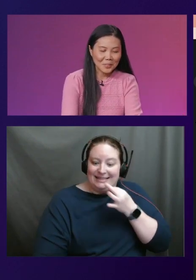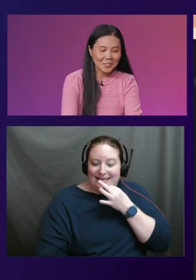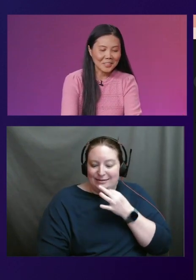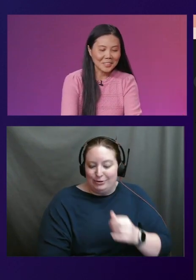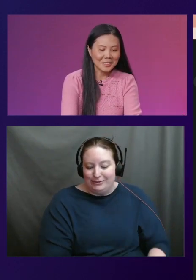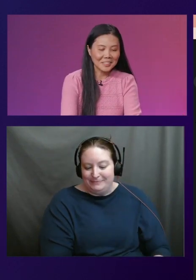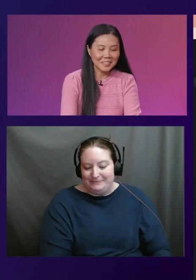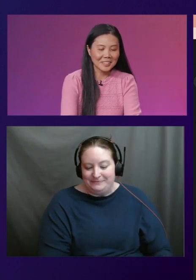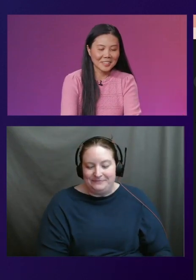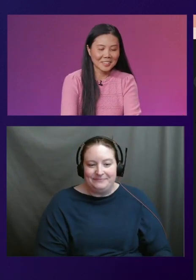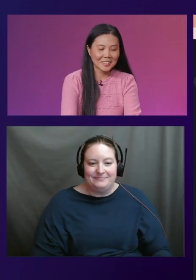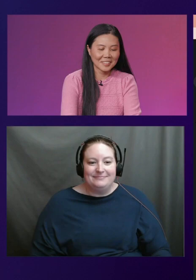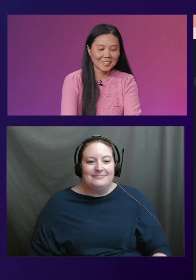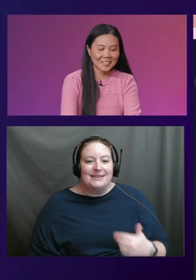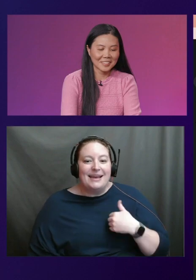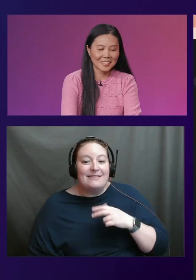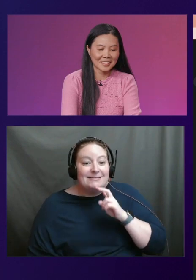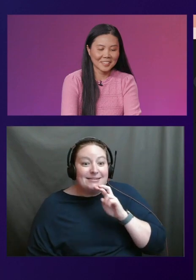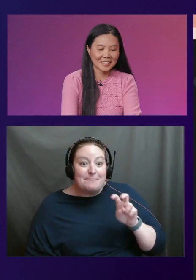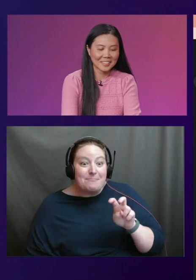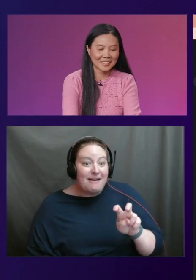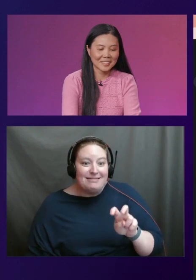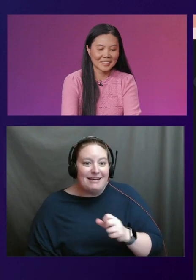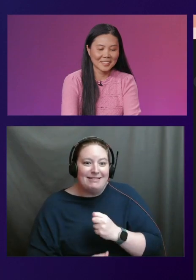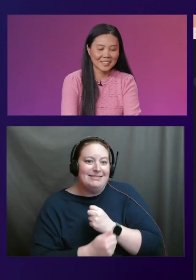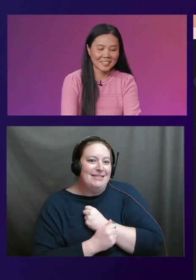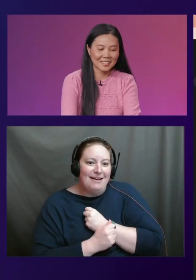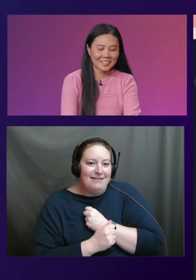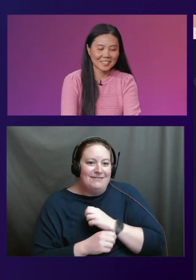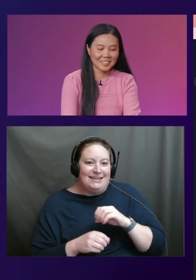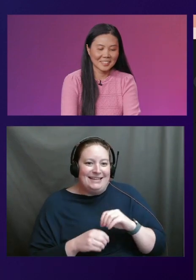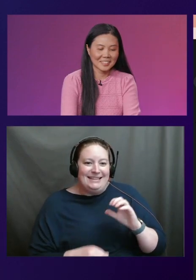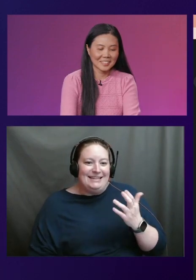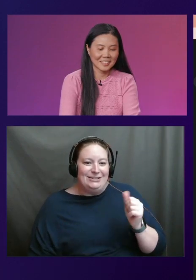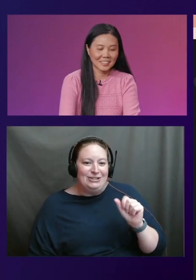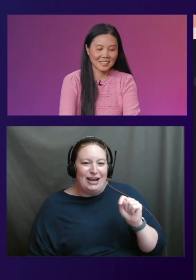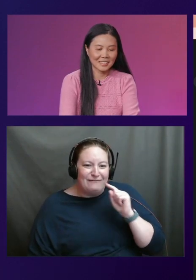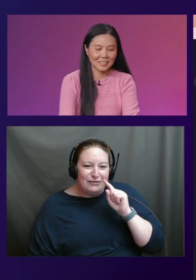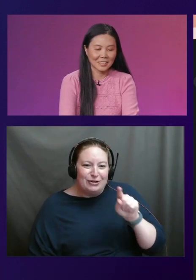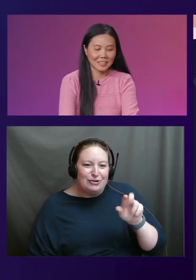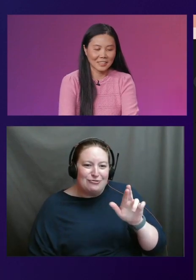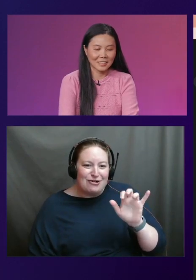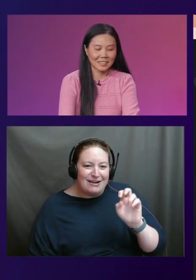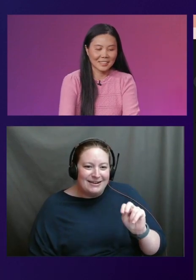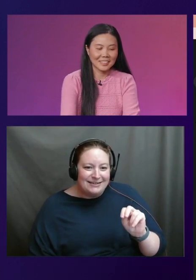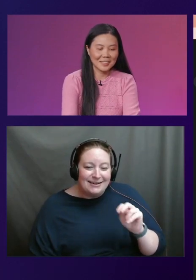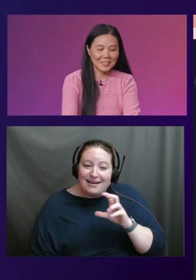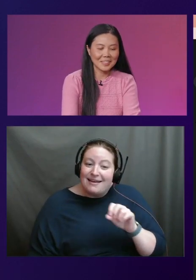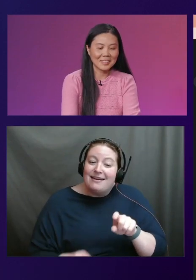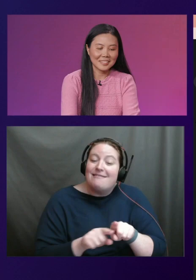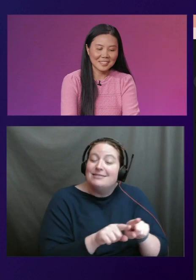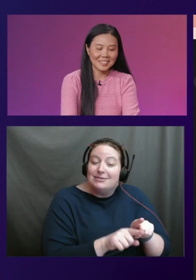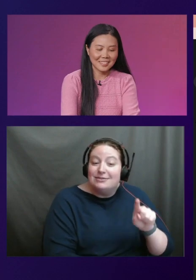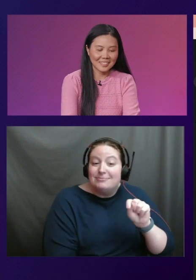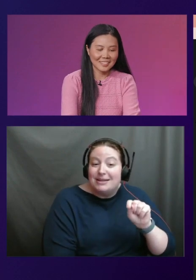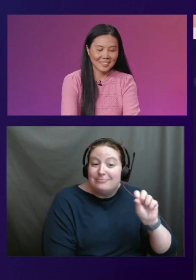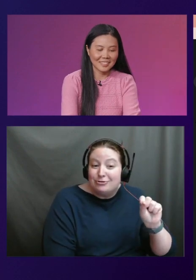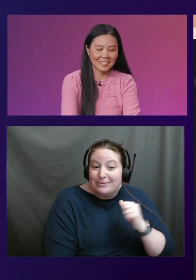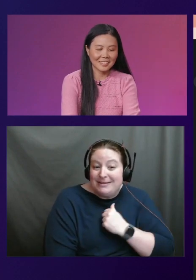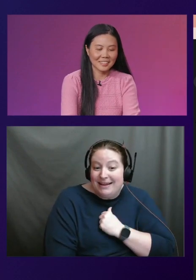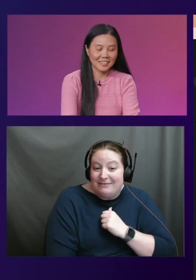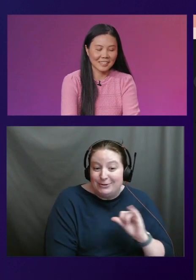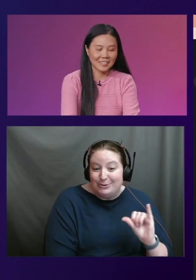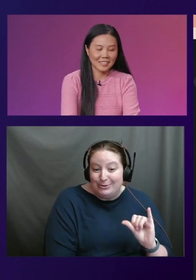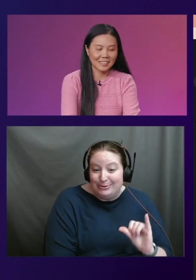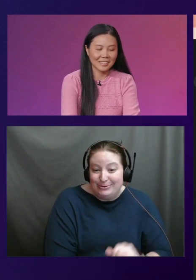NPM. We've got some version. Python love in the chat for you, Ryan. Oh, thank you so much. But also some TypeScript love, too, Oh, from me okay. over here.